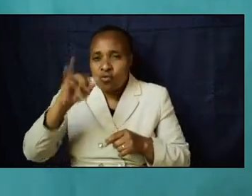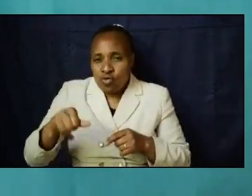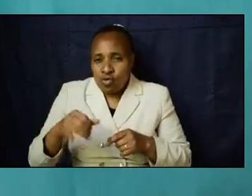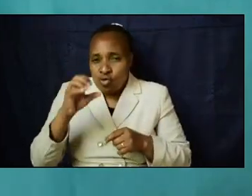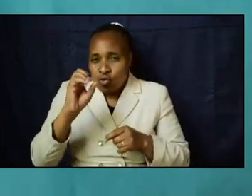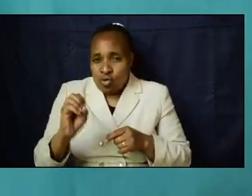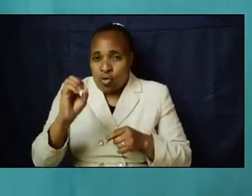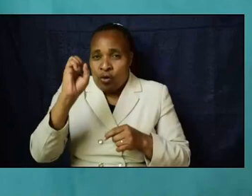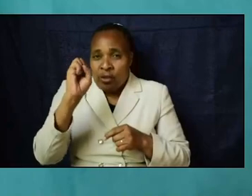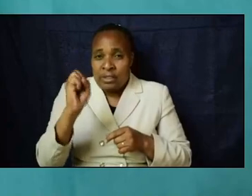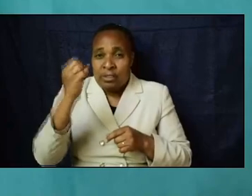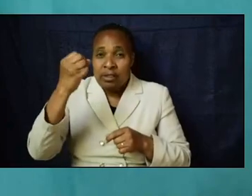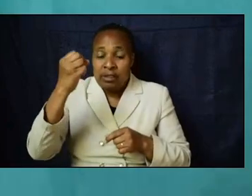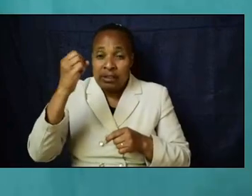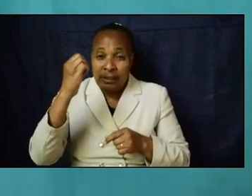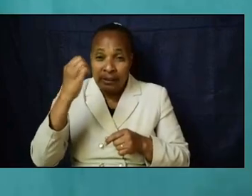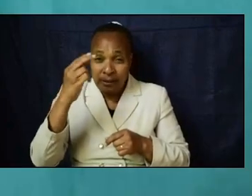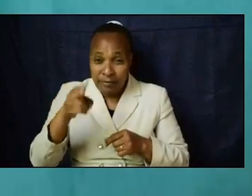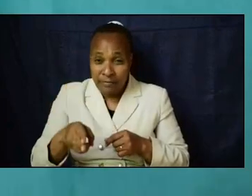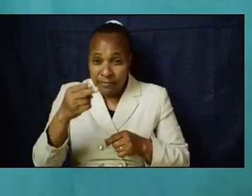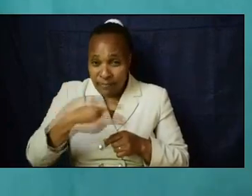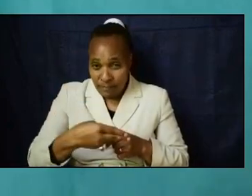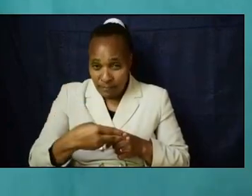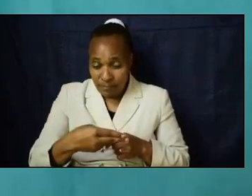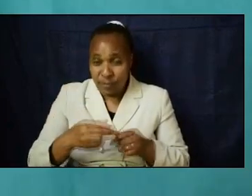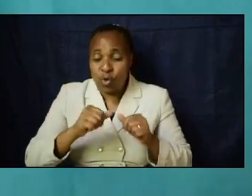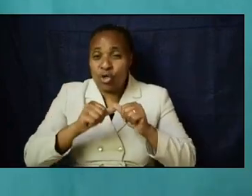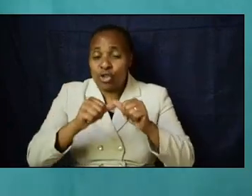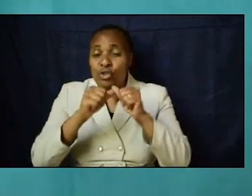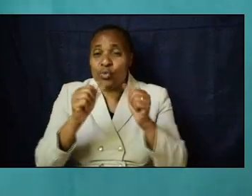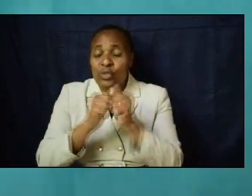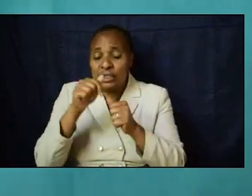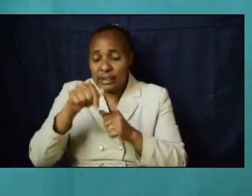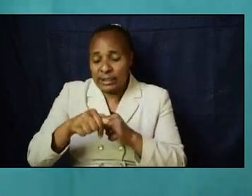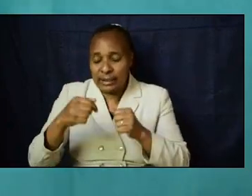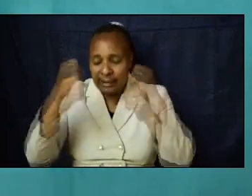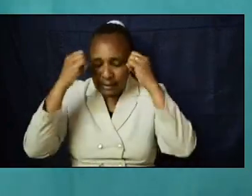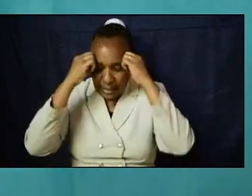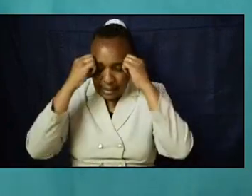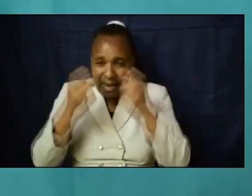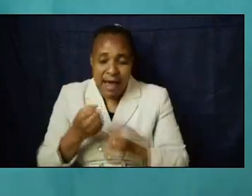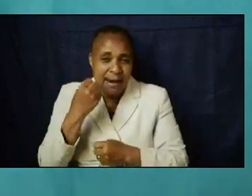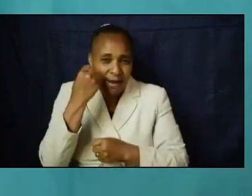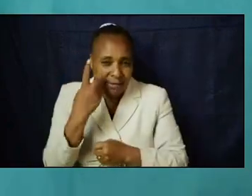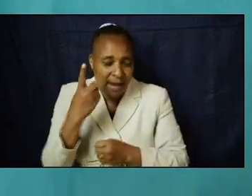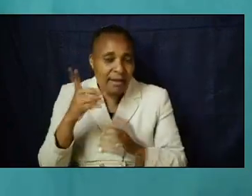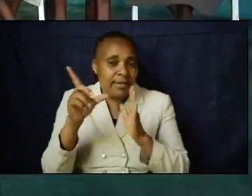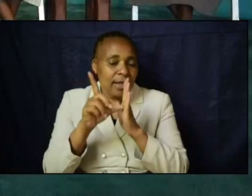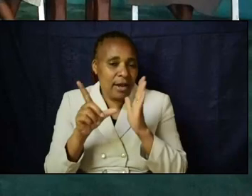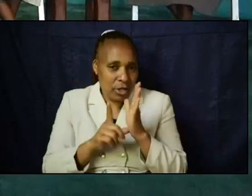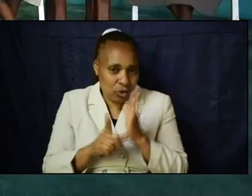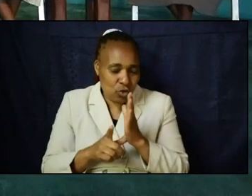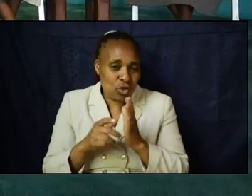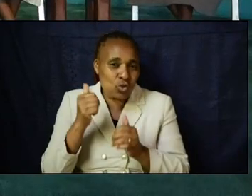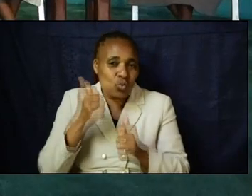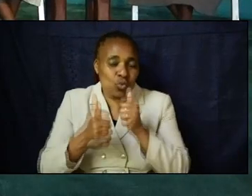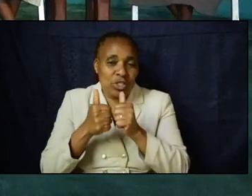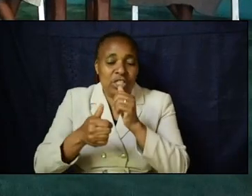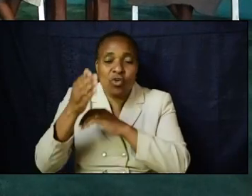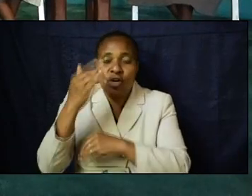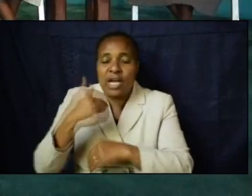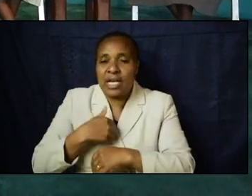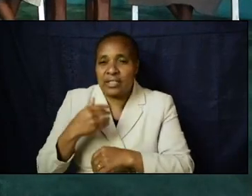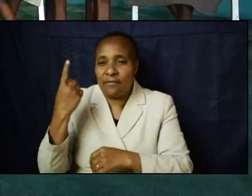it is our prayer that as we continue with this study, you may understand the lessons that God has for